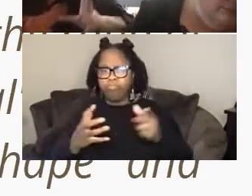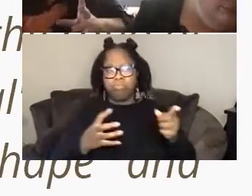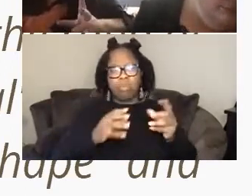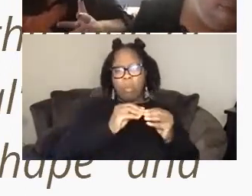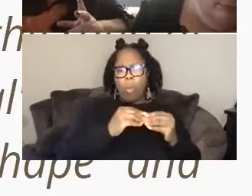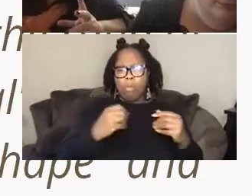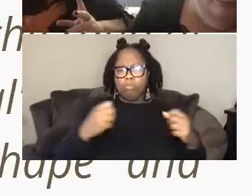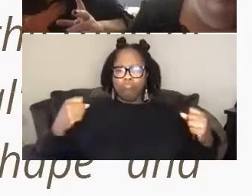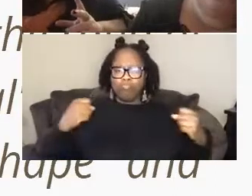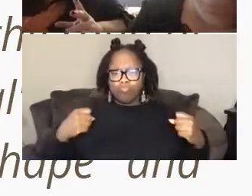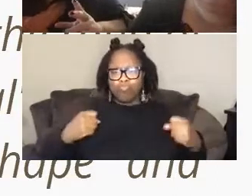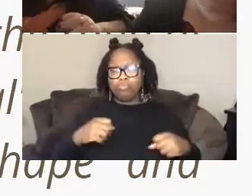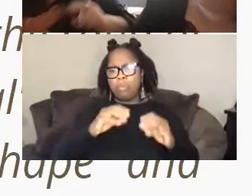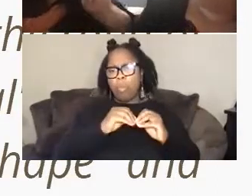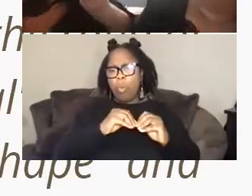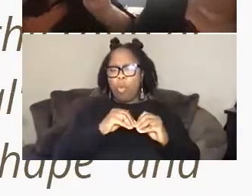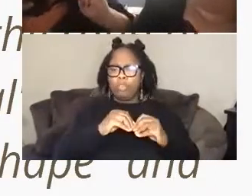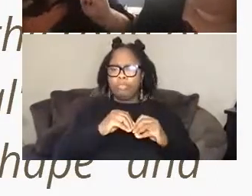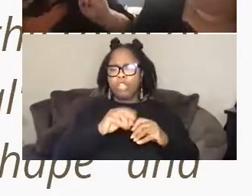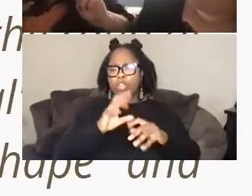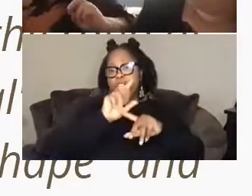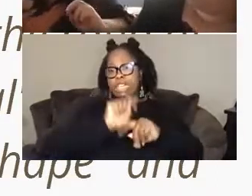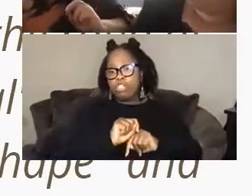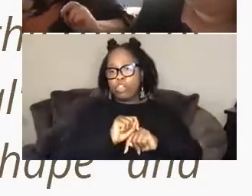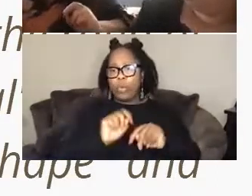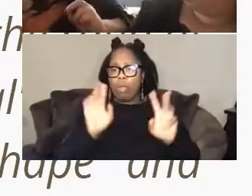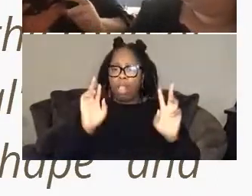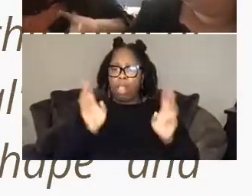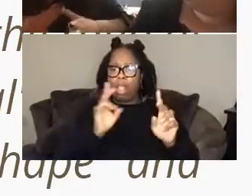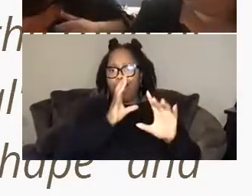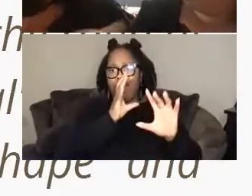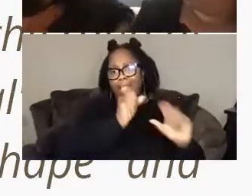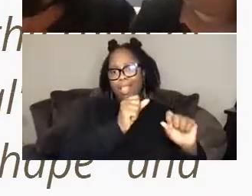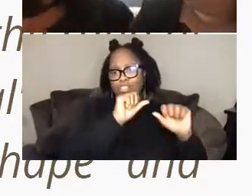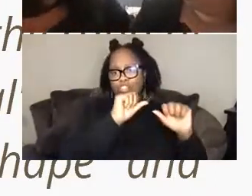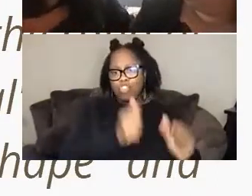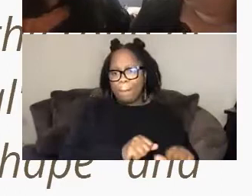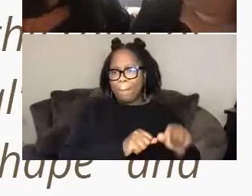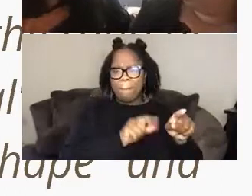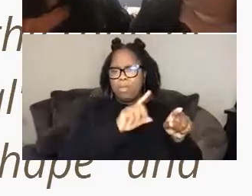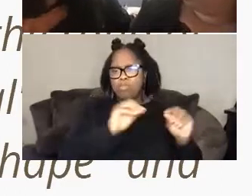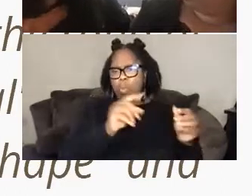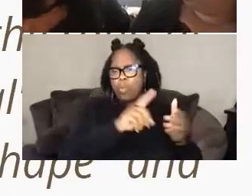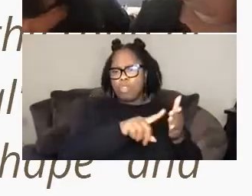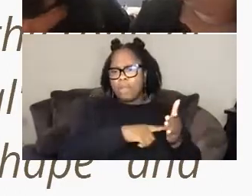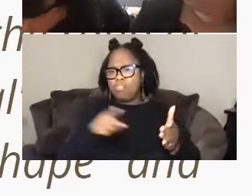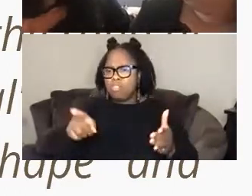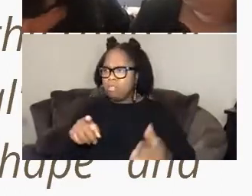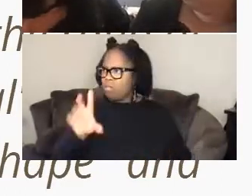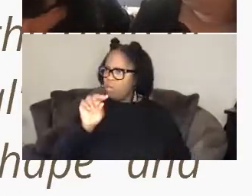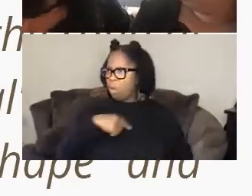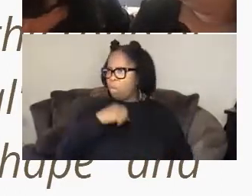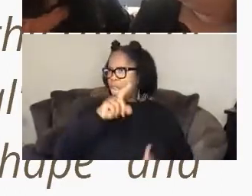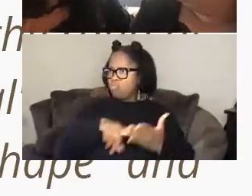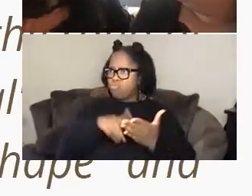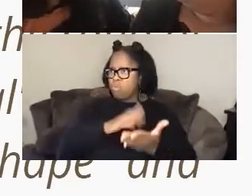of traditional quote unquote appealing shape, wouldn't face discrimination. Because you don't want someone to say, look, I'm not discriminating